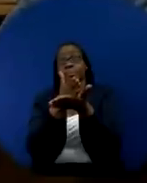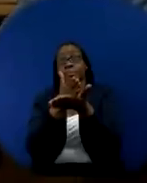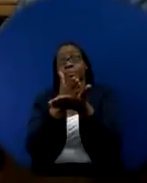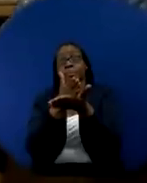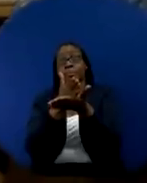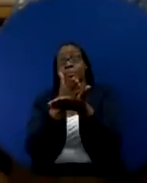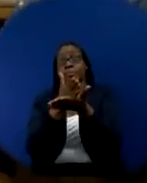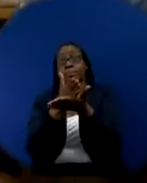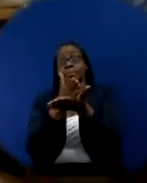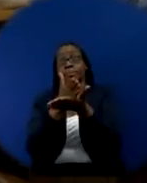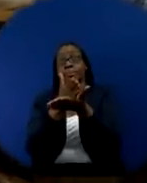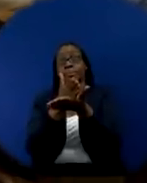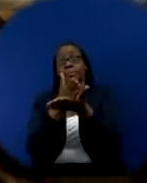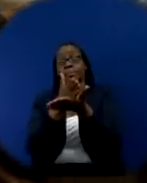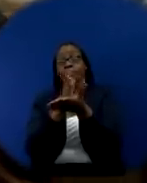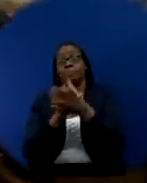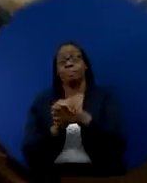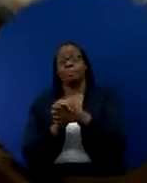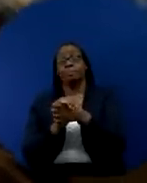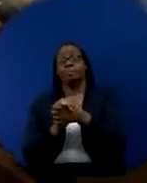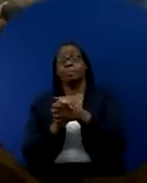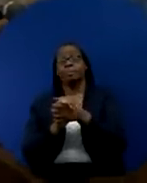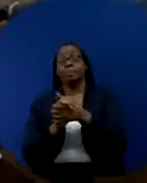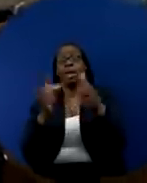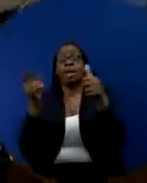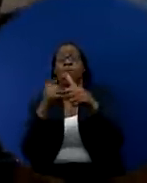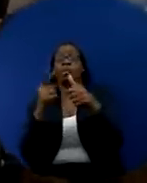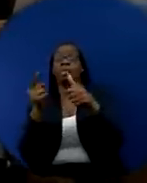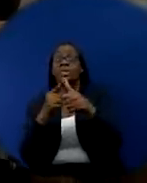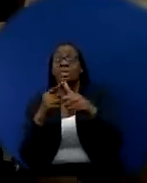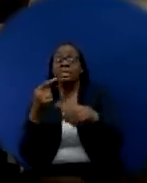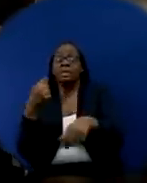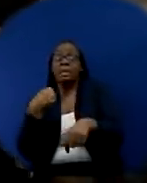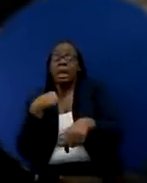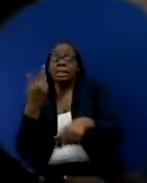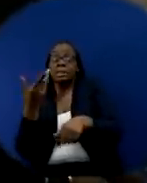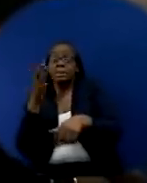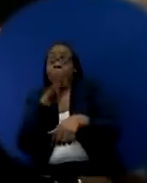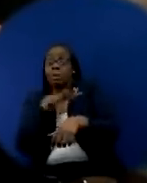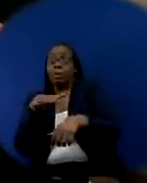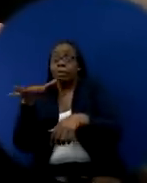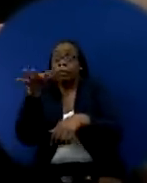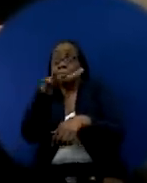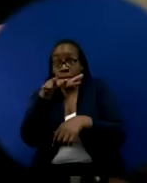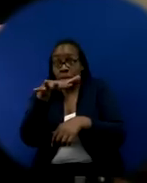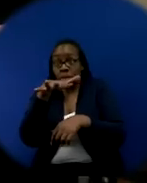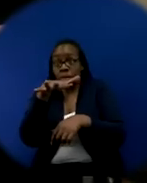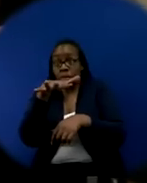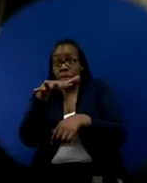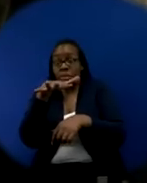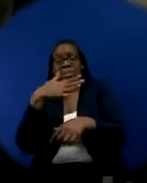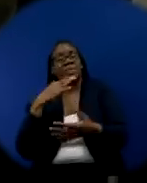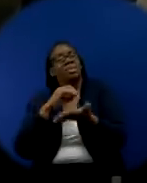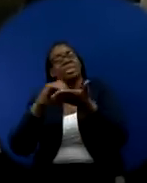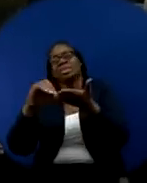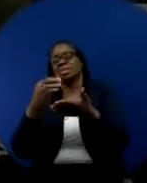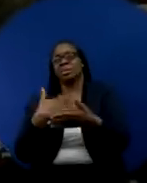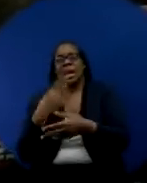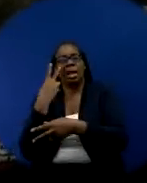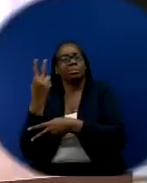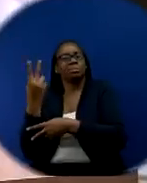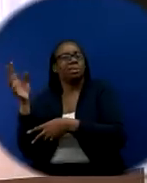You got to check it. Check it out again. Check it out. Here's the first man. I just bought a field. Please excuse me. I need to go look at